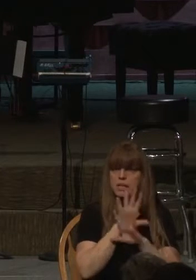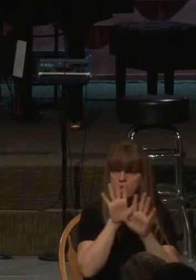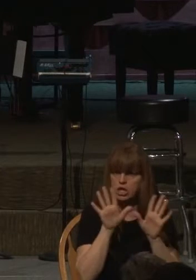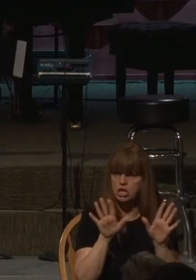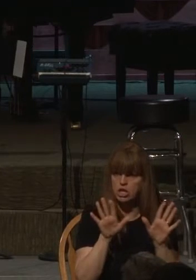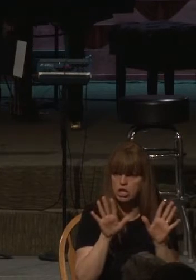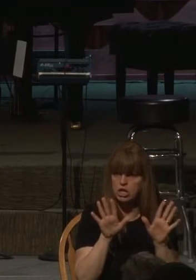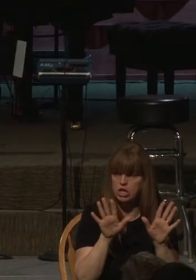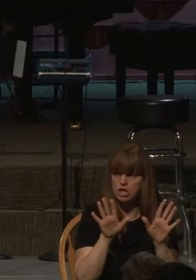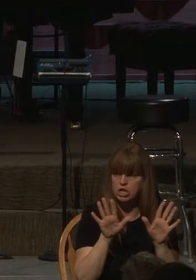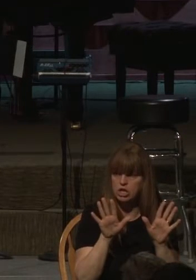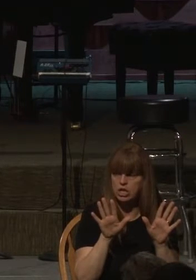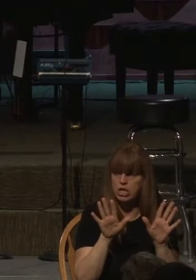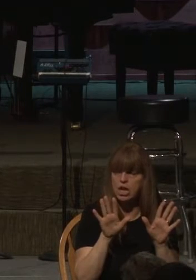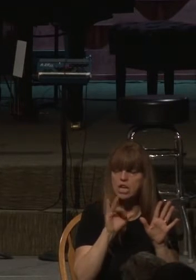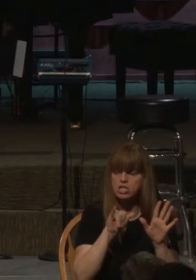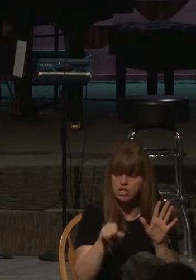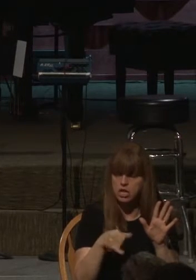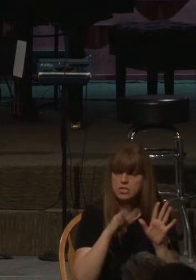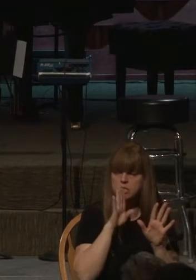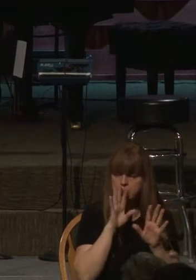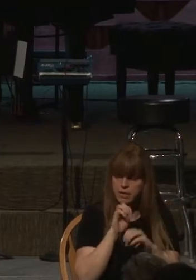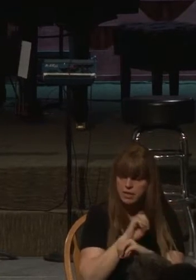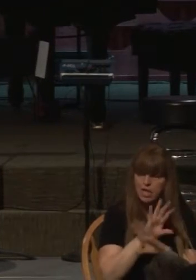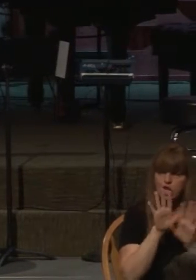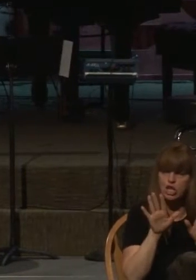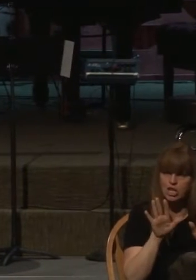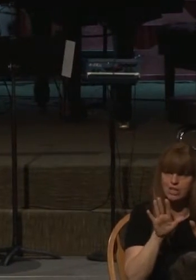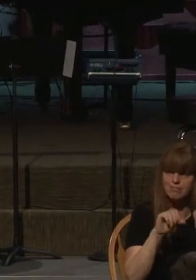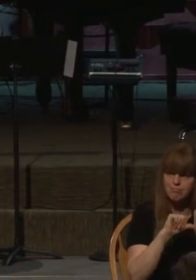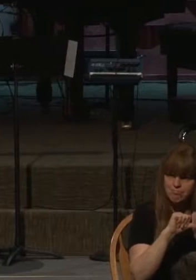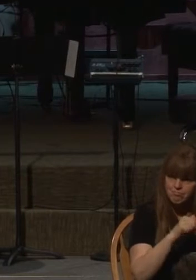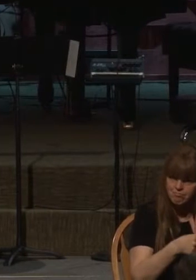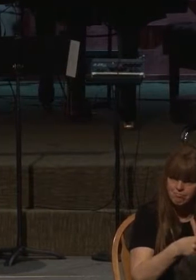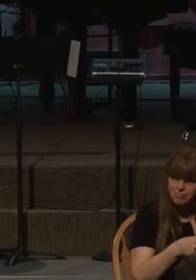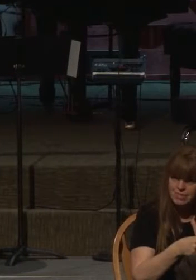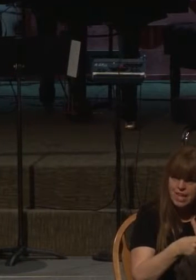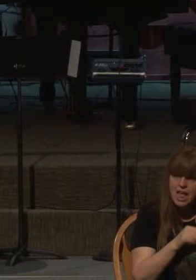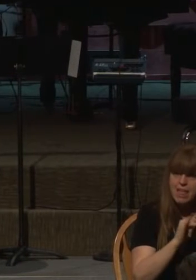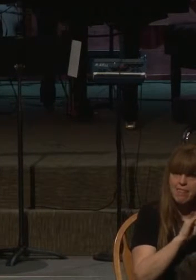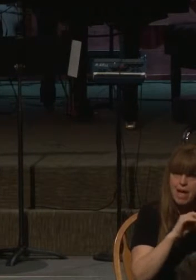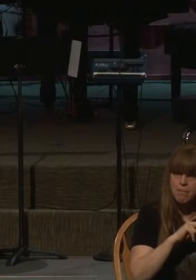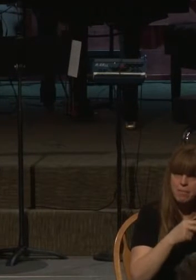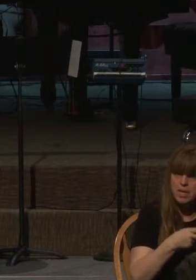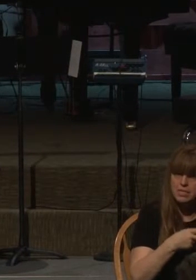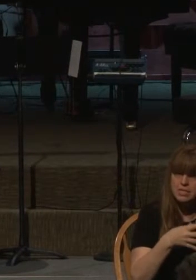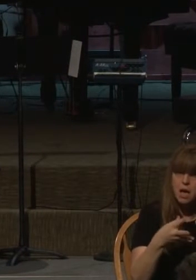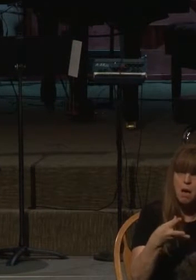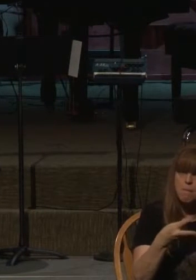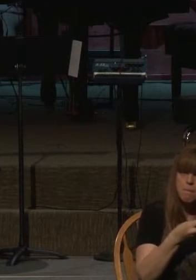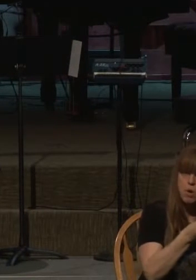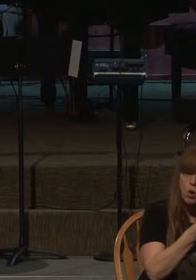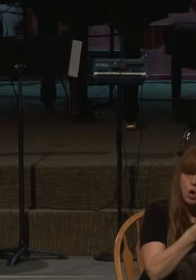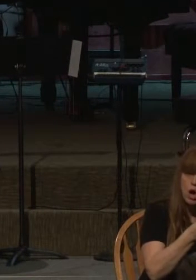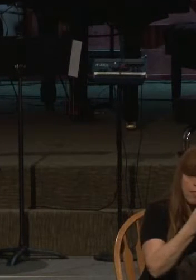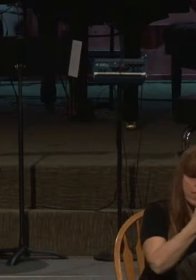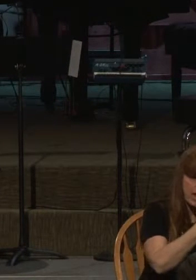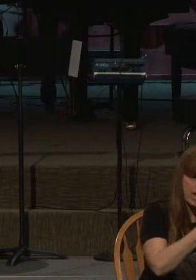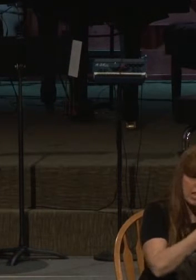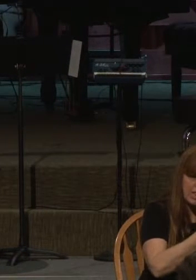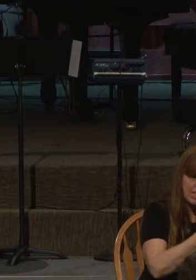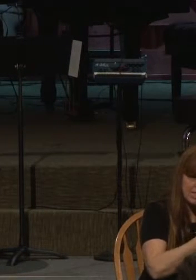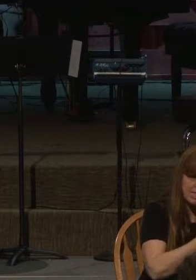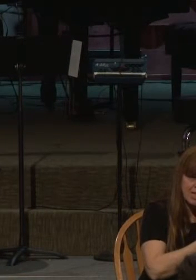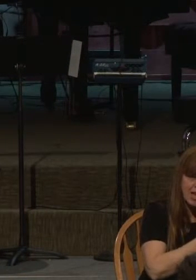I said that twice for emphasis. Just to be clear, that means more than an endless list of